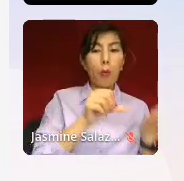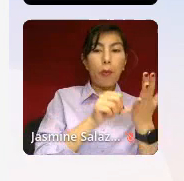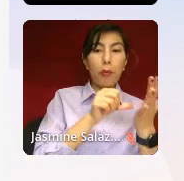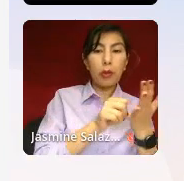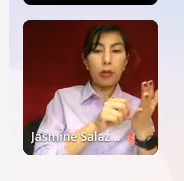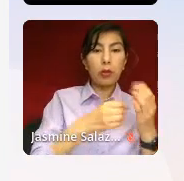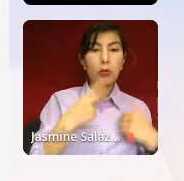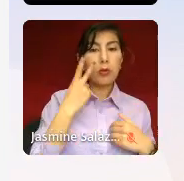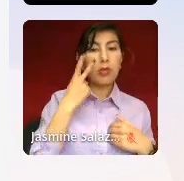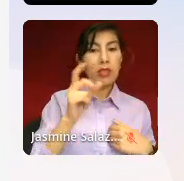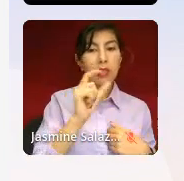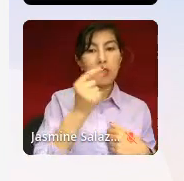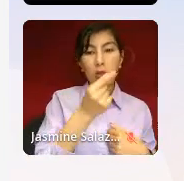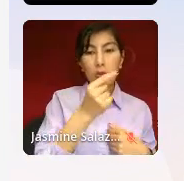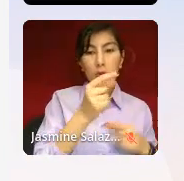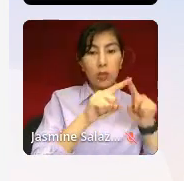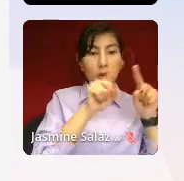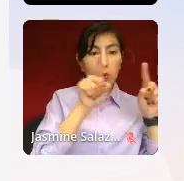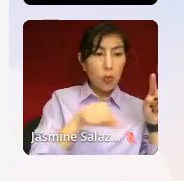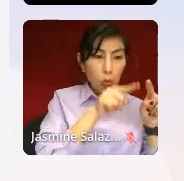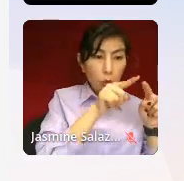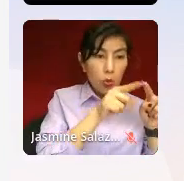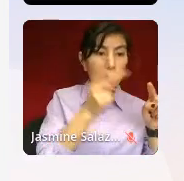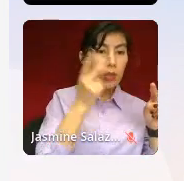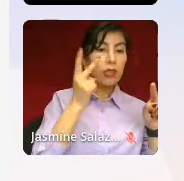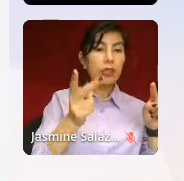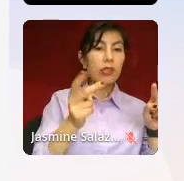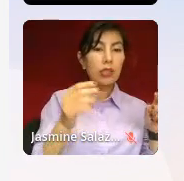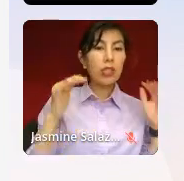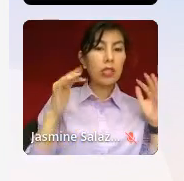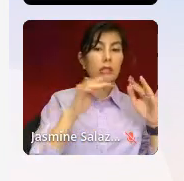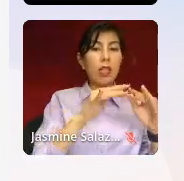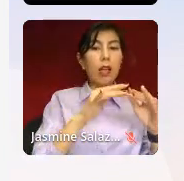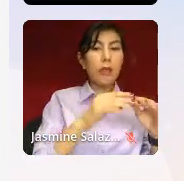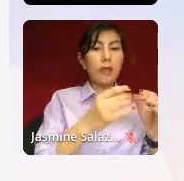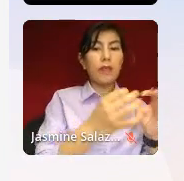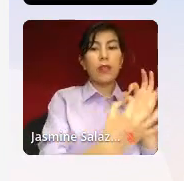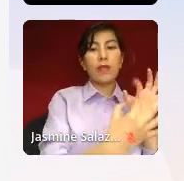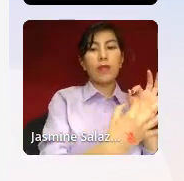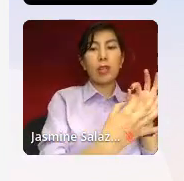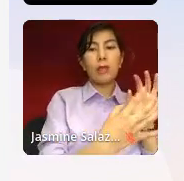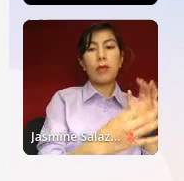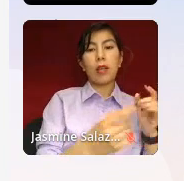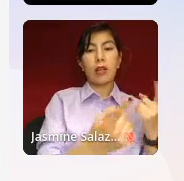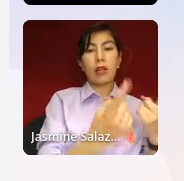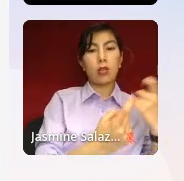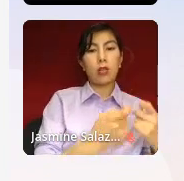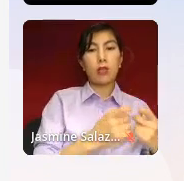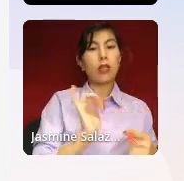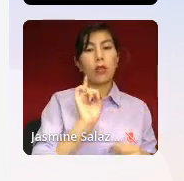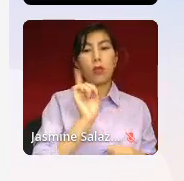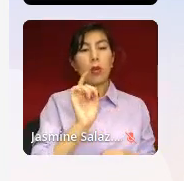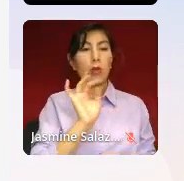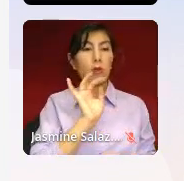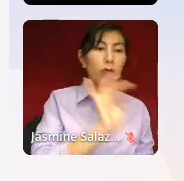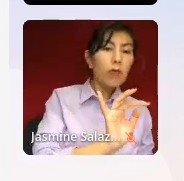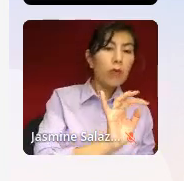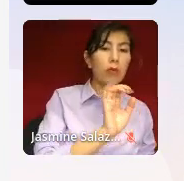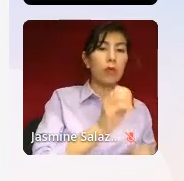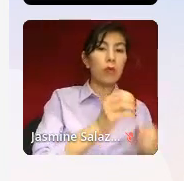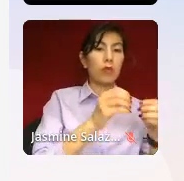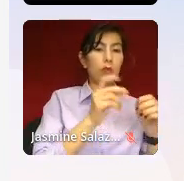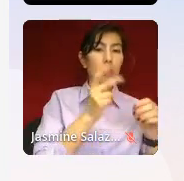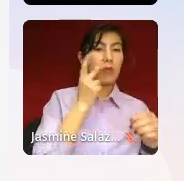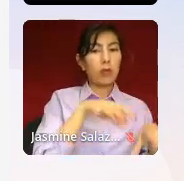wheel and it has Summit Feedback Survey. That's where you'll navigate to take the post survey. And we appreciate